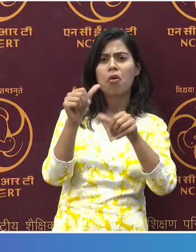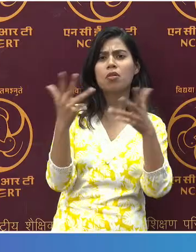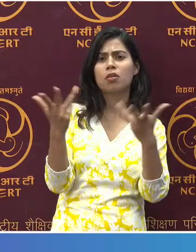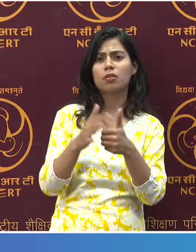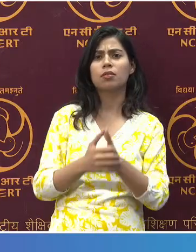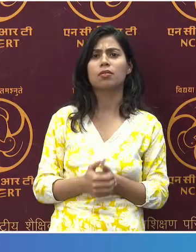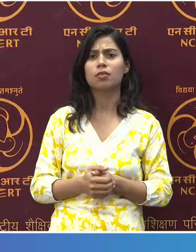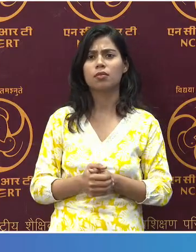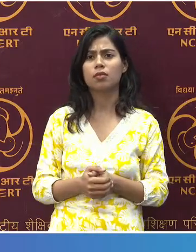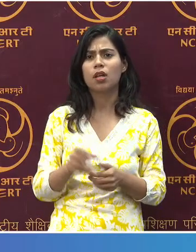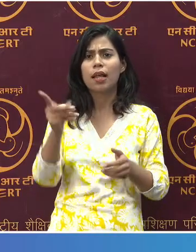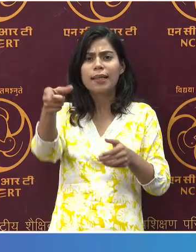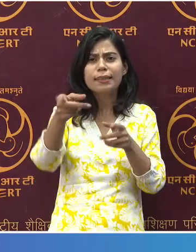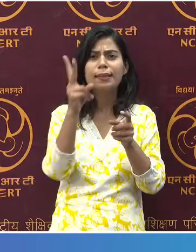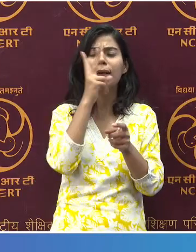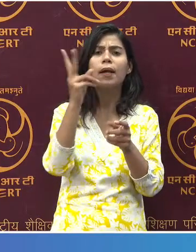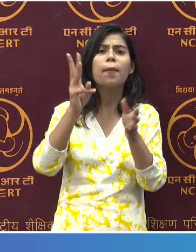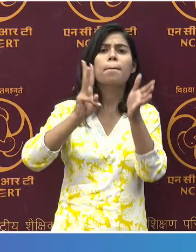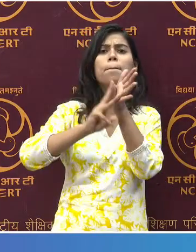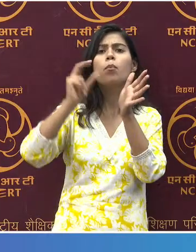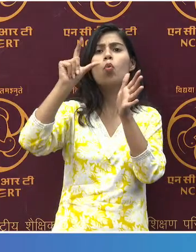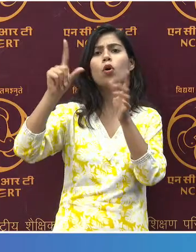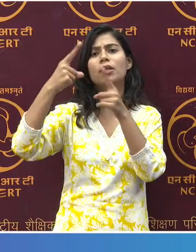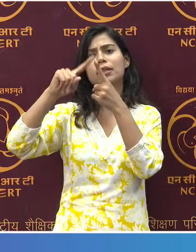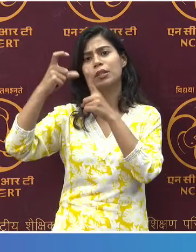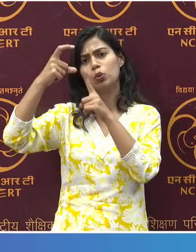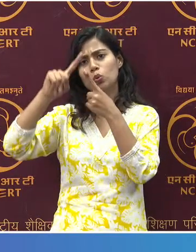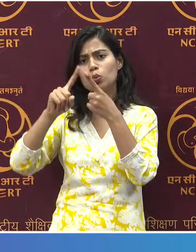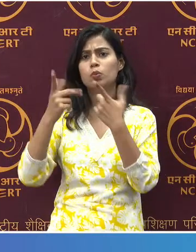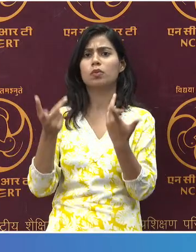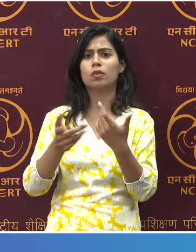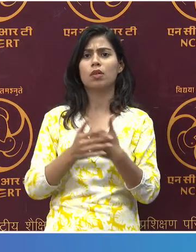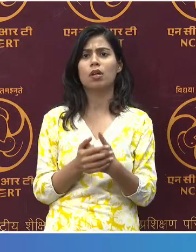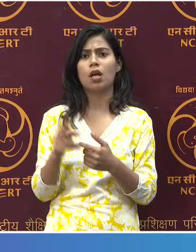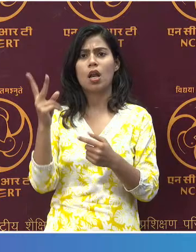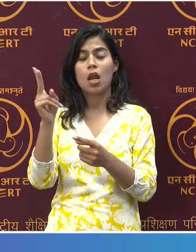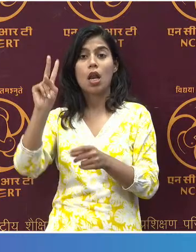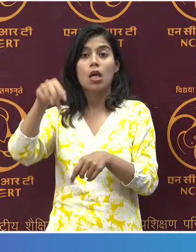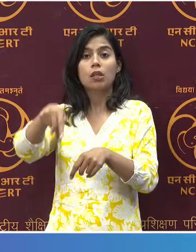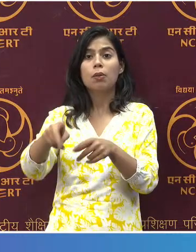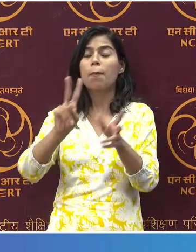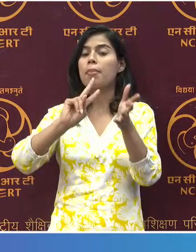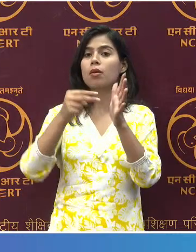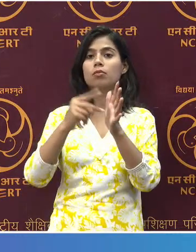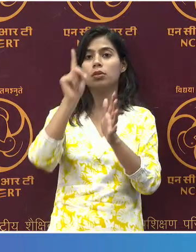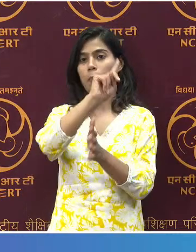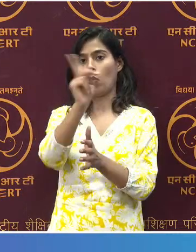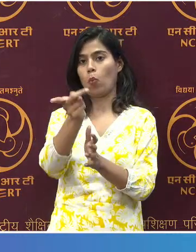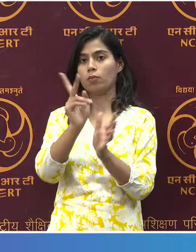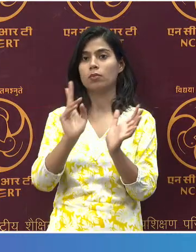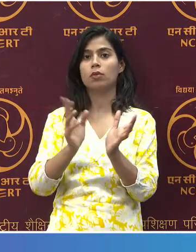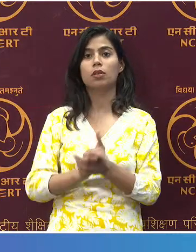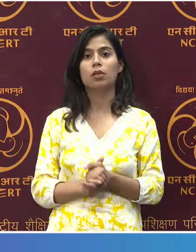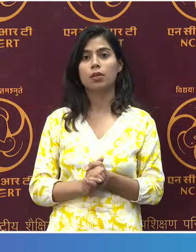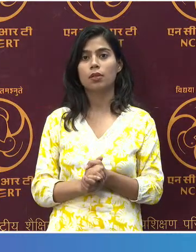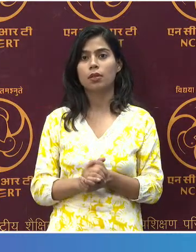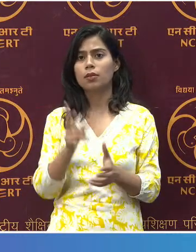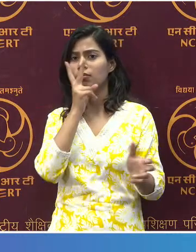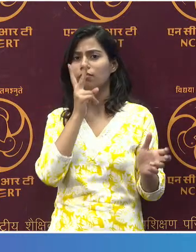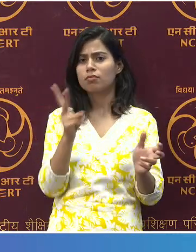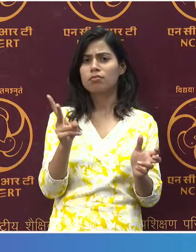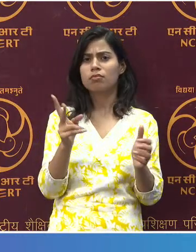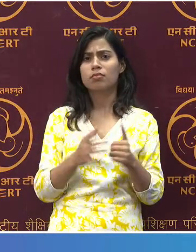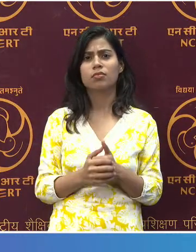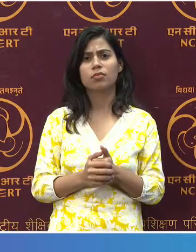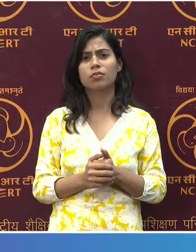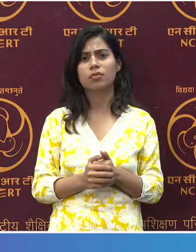a molecule that contains double bond. There was a molecule that contains double bond, like that we can see that there is